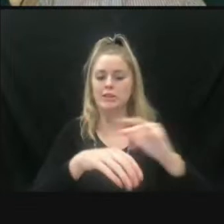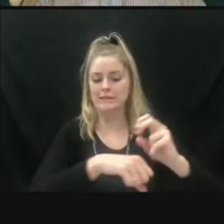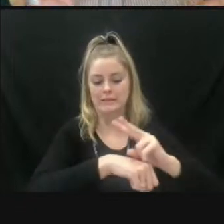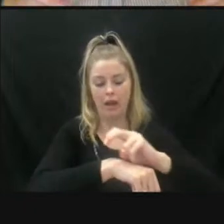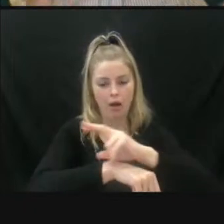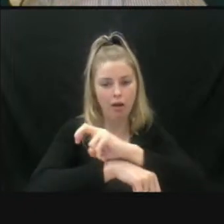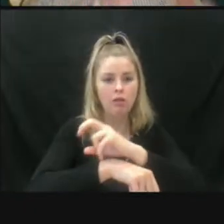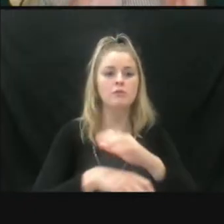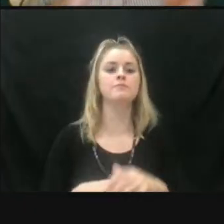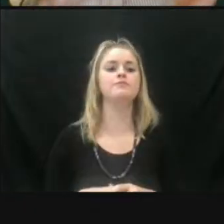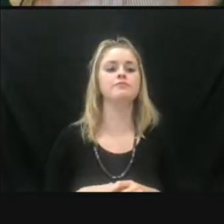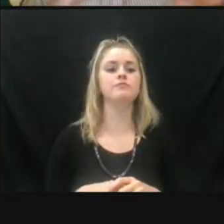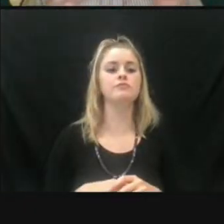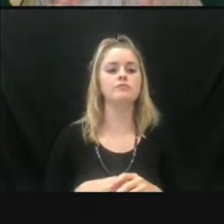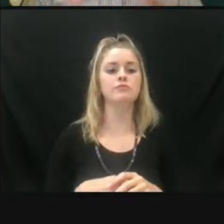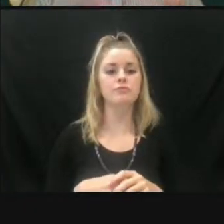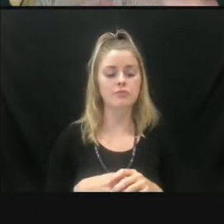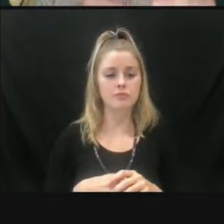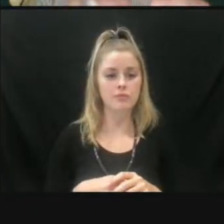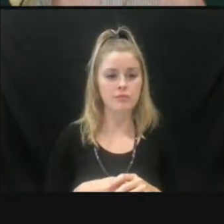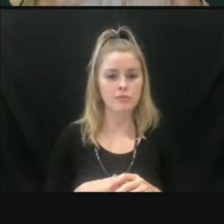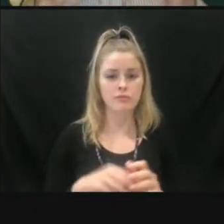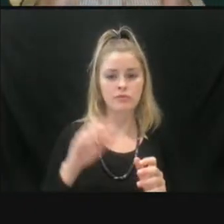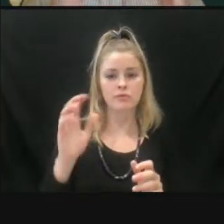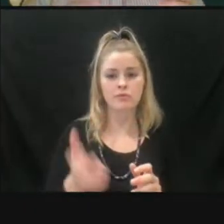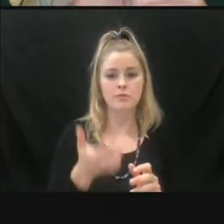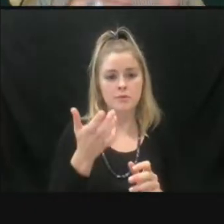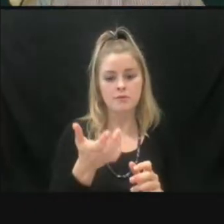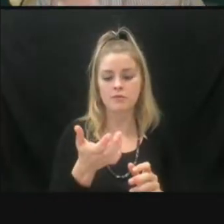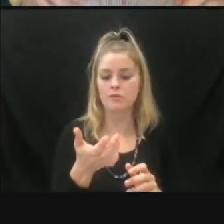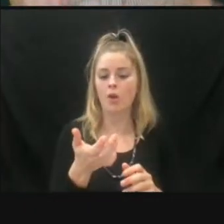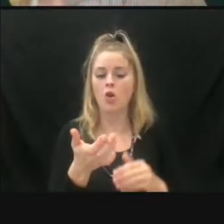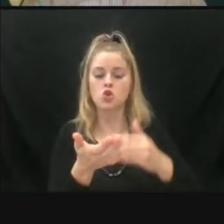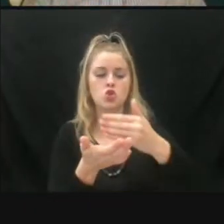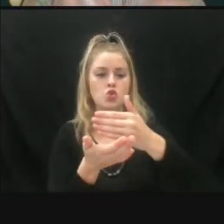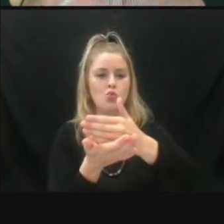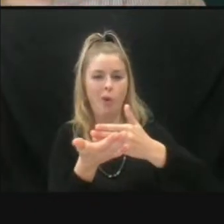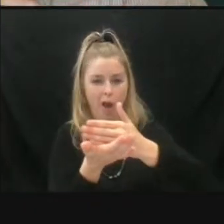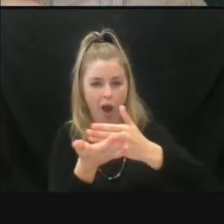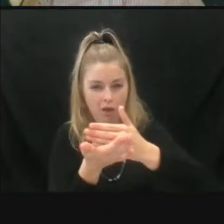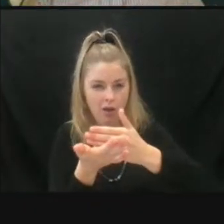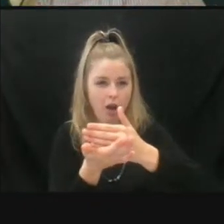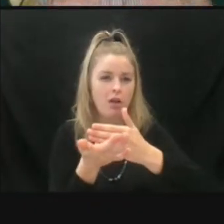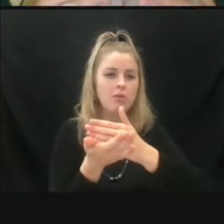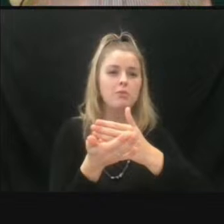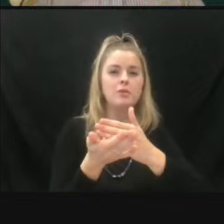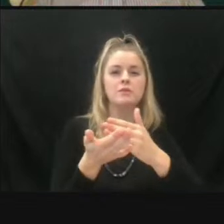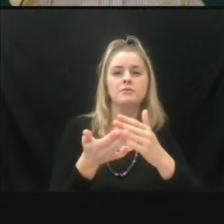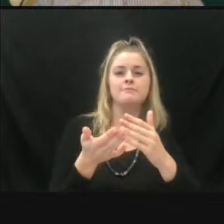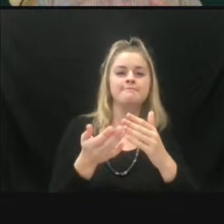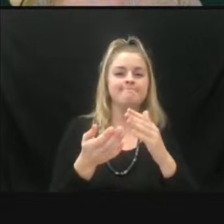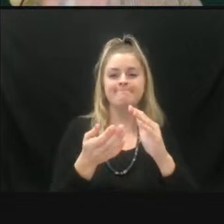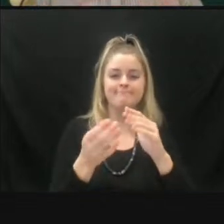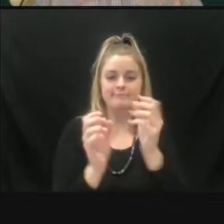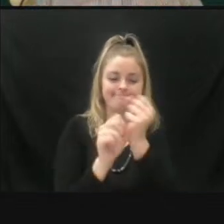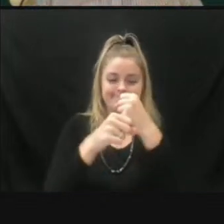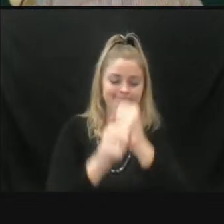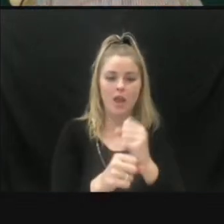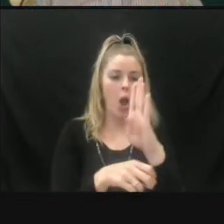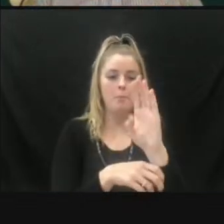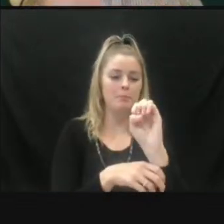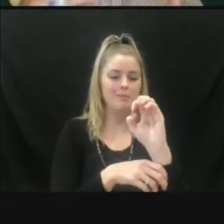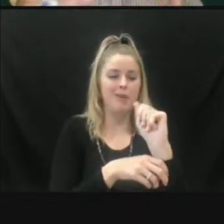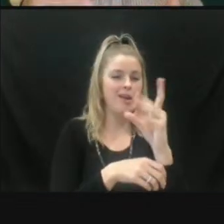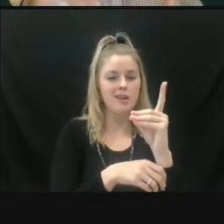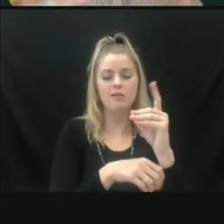whelk and cut those into rectangles and then grind them down and drill them out and make beads. It's a very long